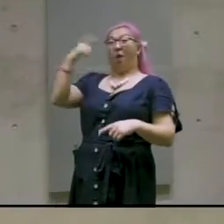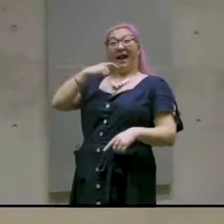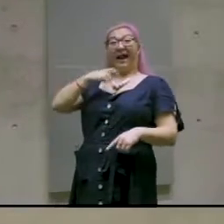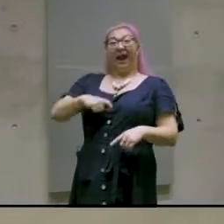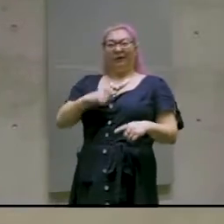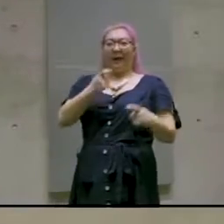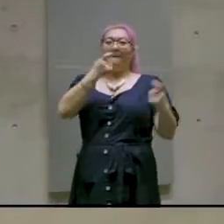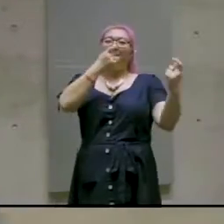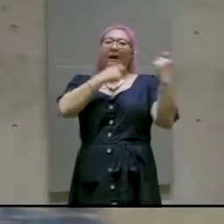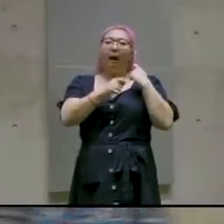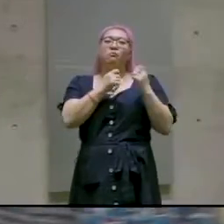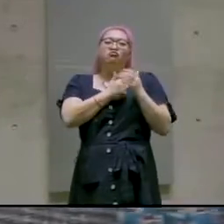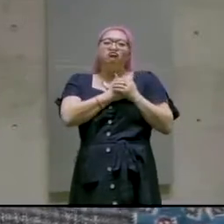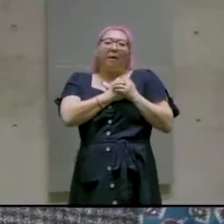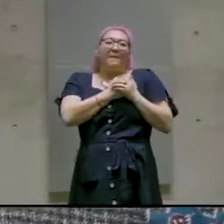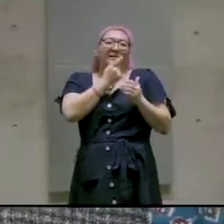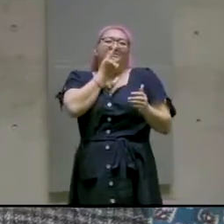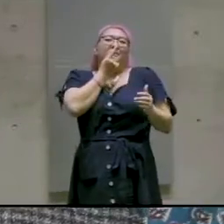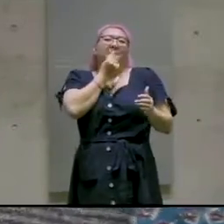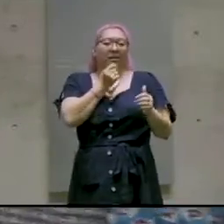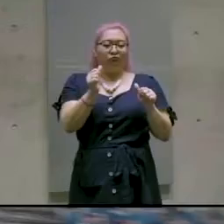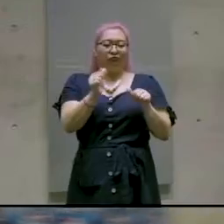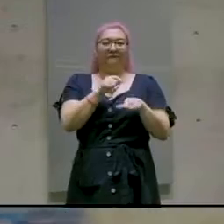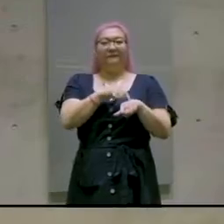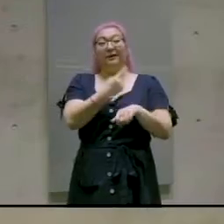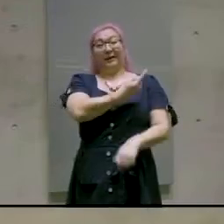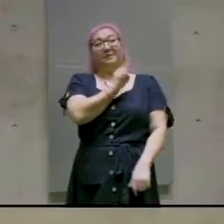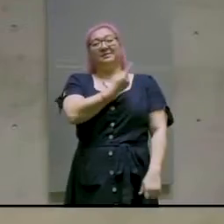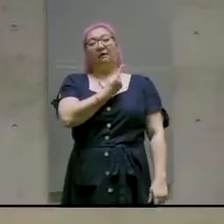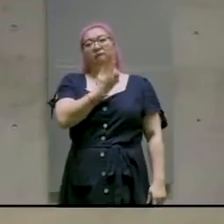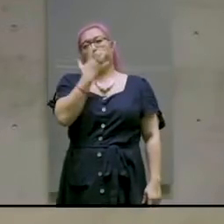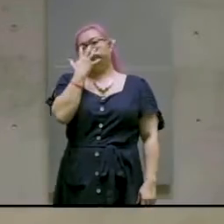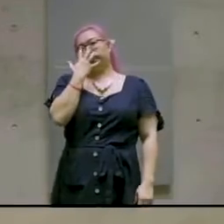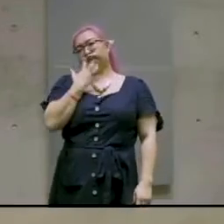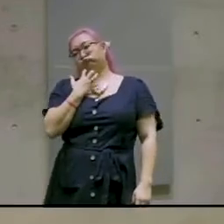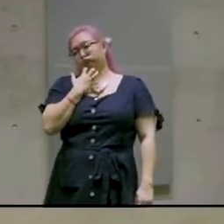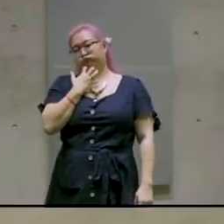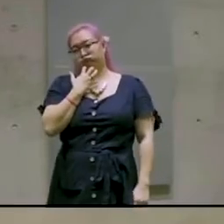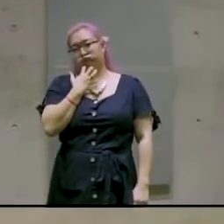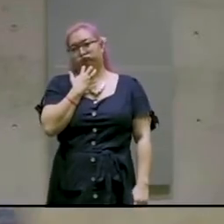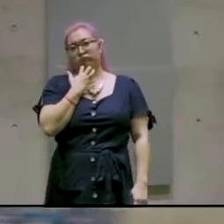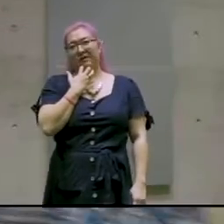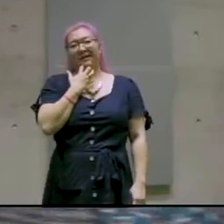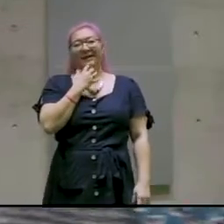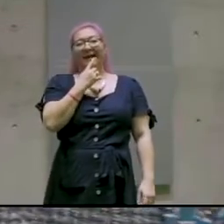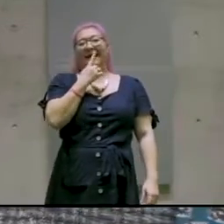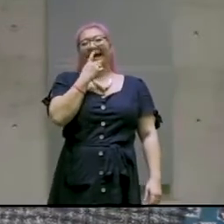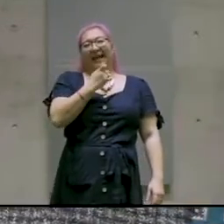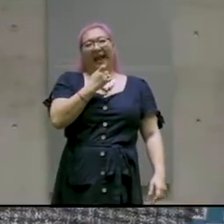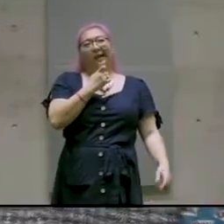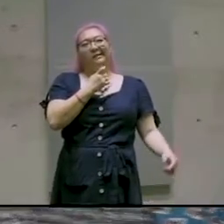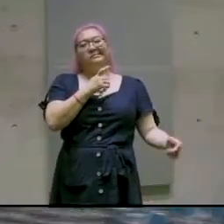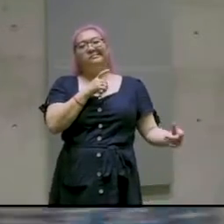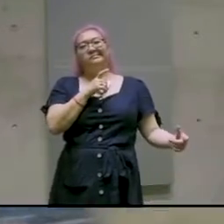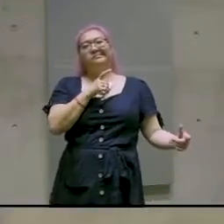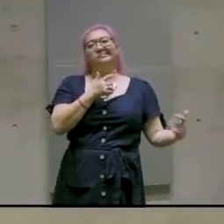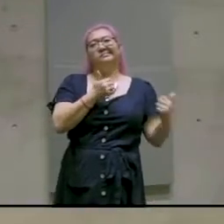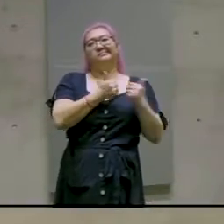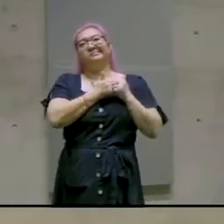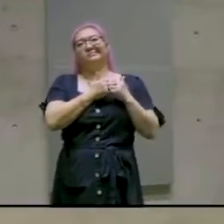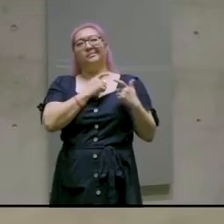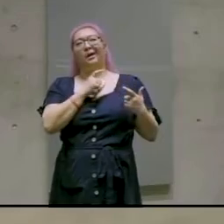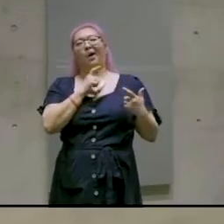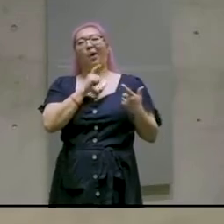very briefly. He is a very curmudgeonly character who can kind of hook up with the player very briefly aboard your space